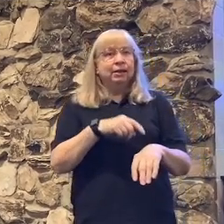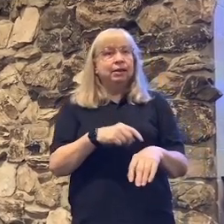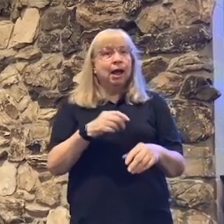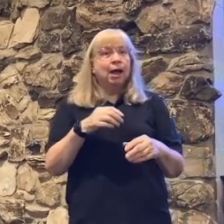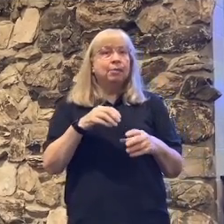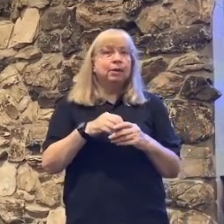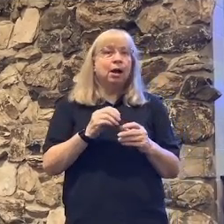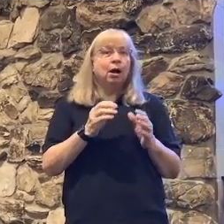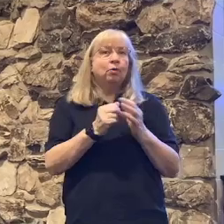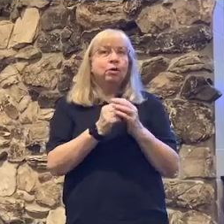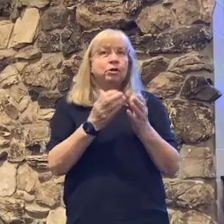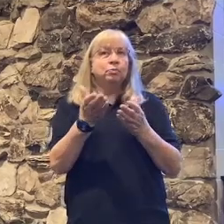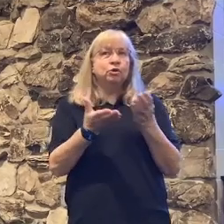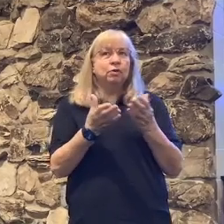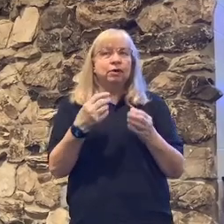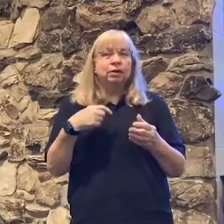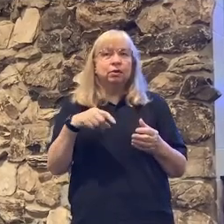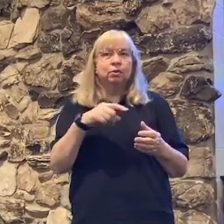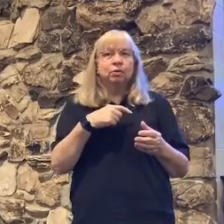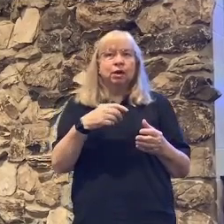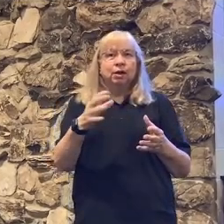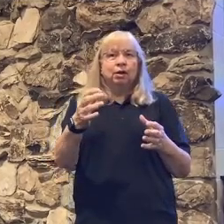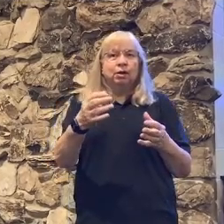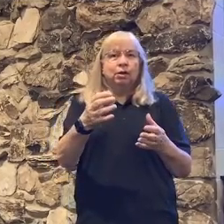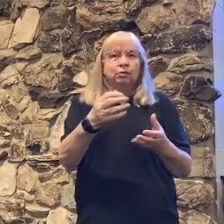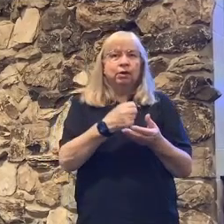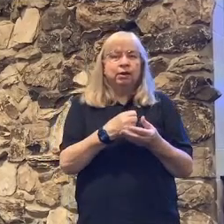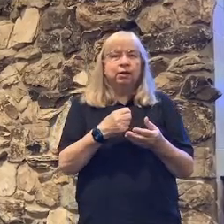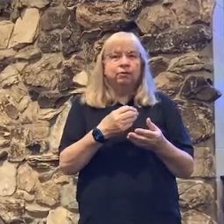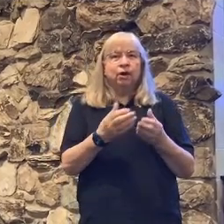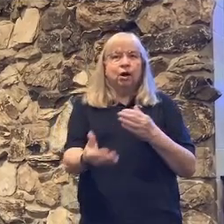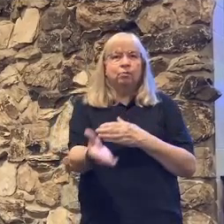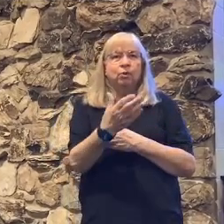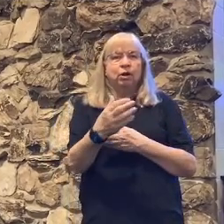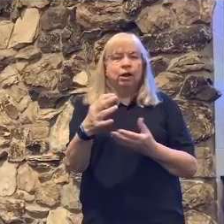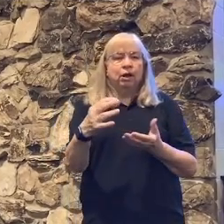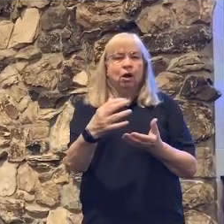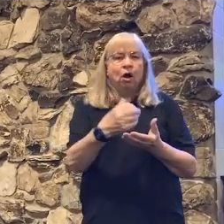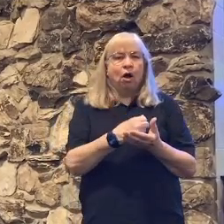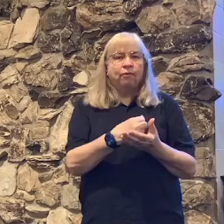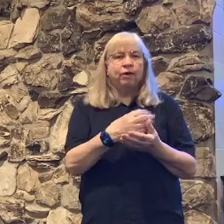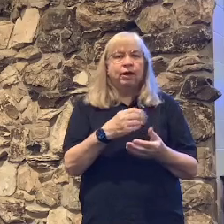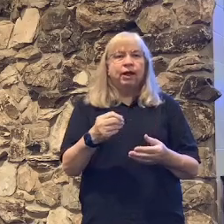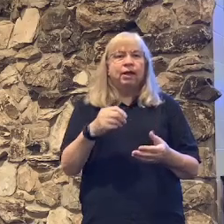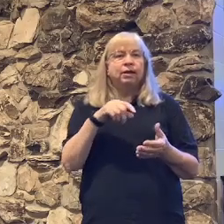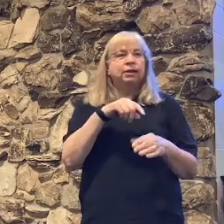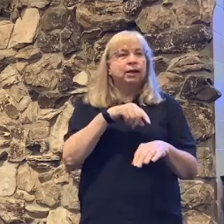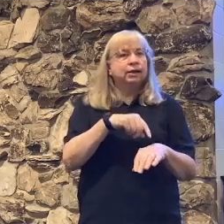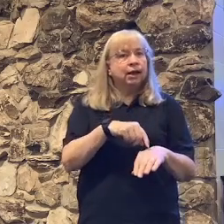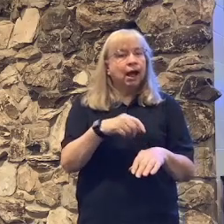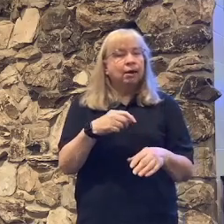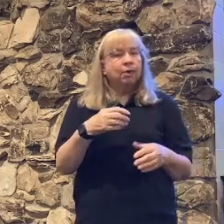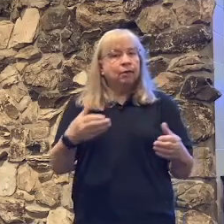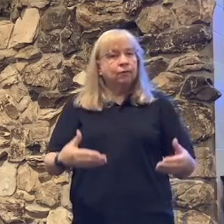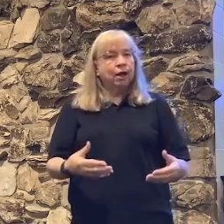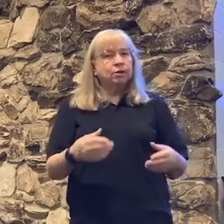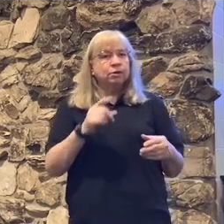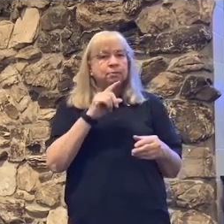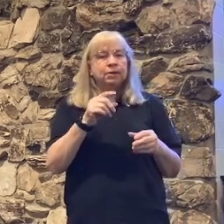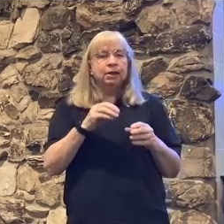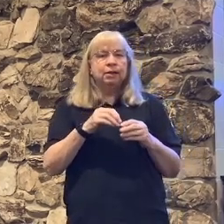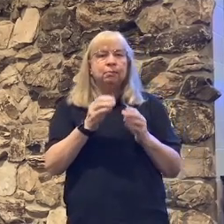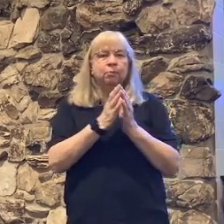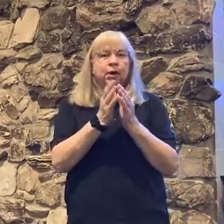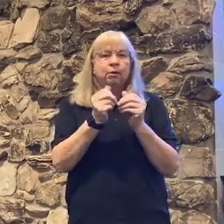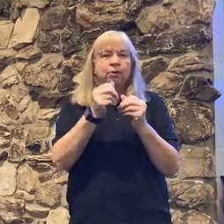worship service in which we receive our morning offering. It's also a time in which I invite you to be in prayer with God. This